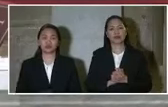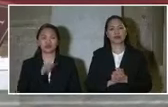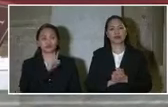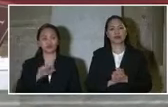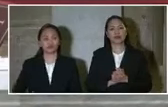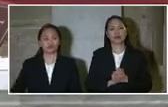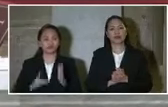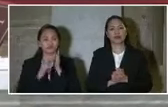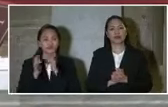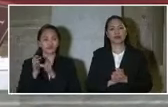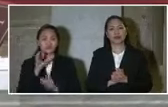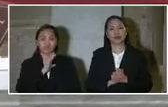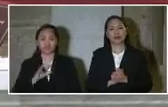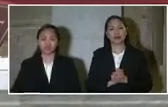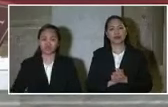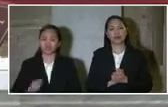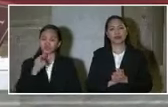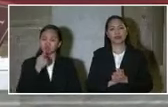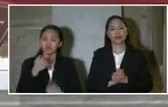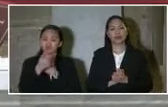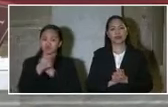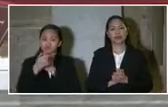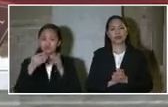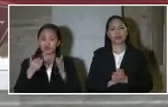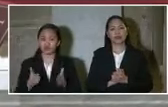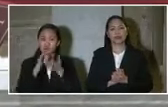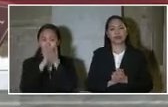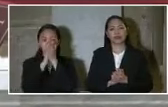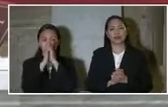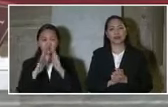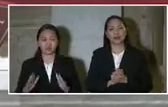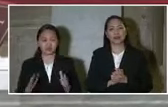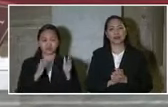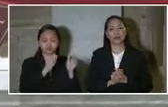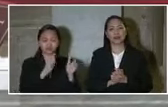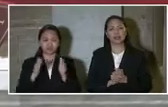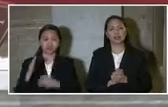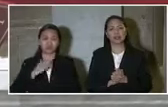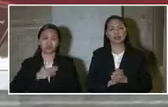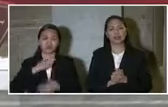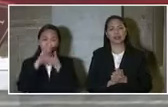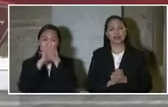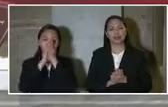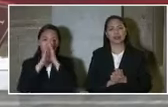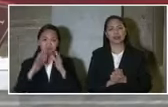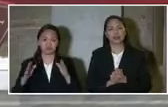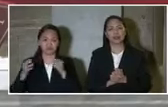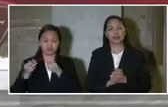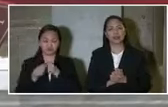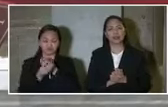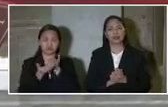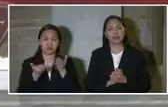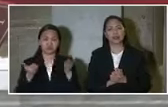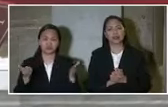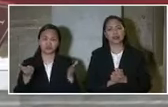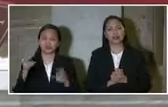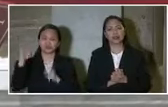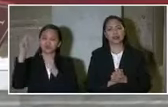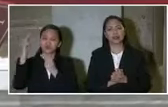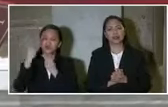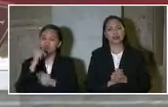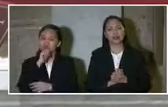Lord Jesus Christ, who said to your apostles, "Peace I leave you, my peace I give you,"